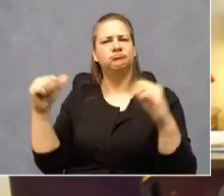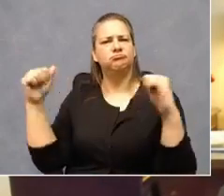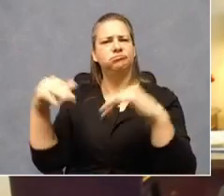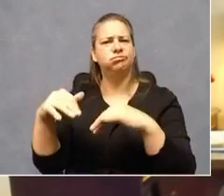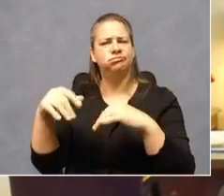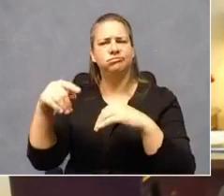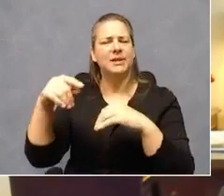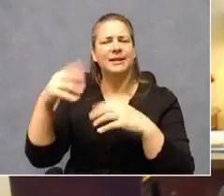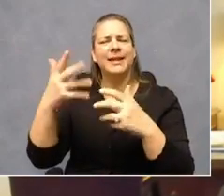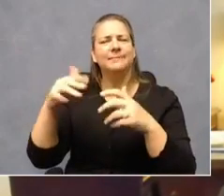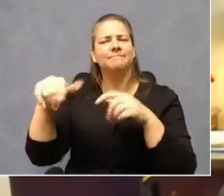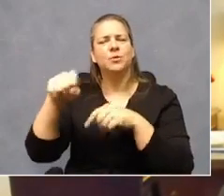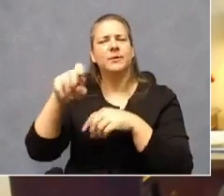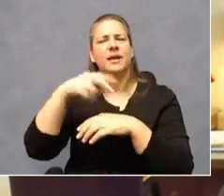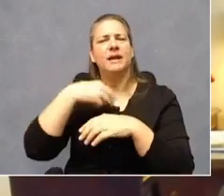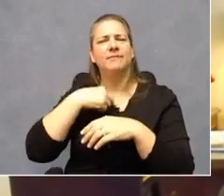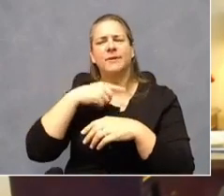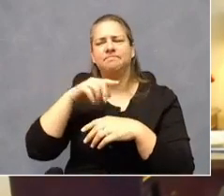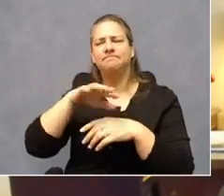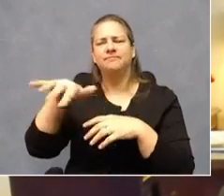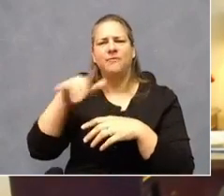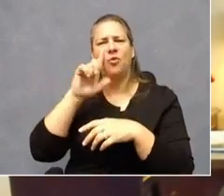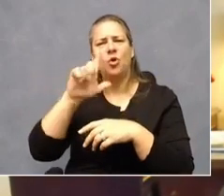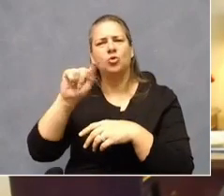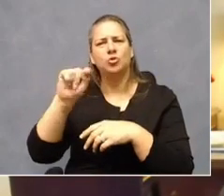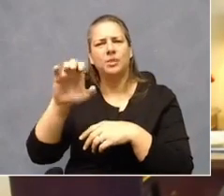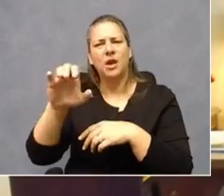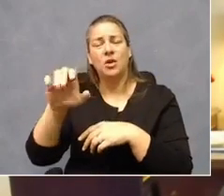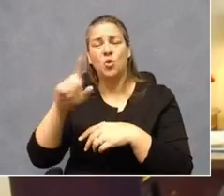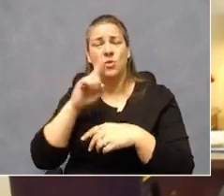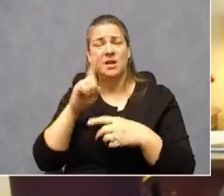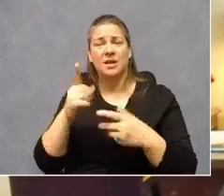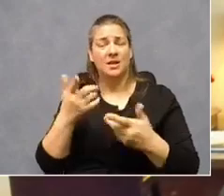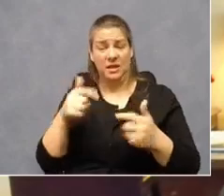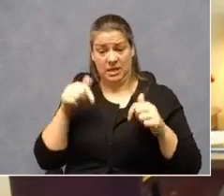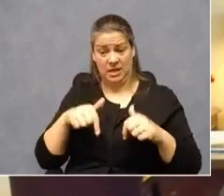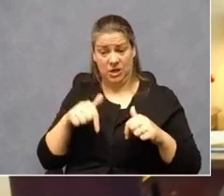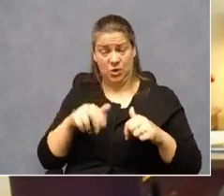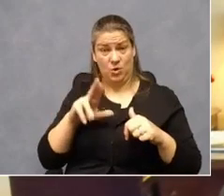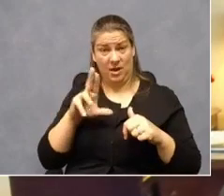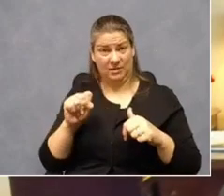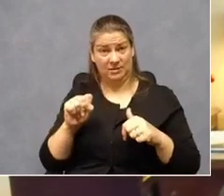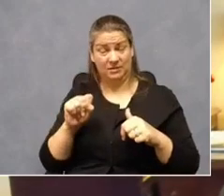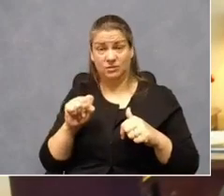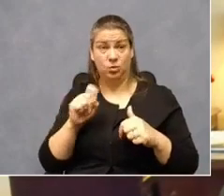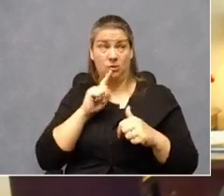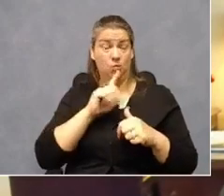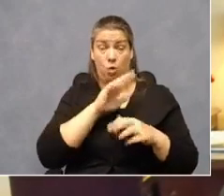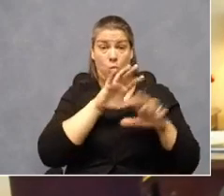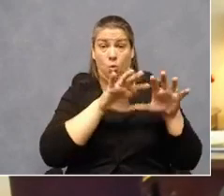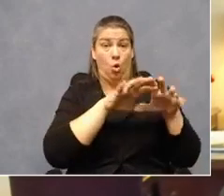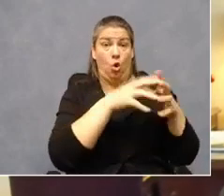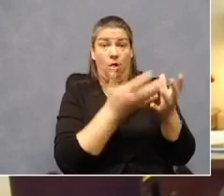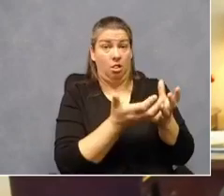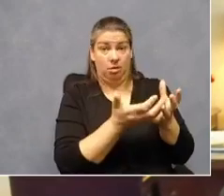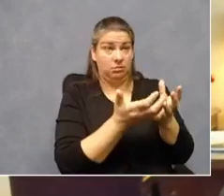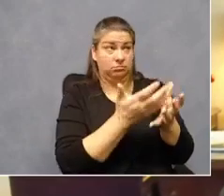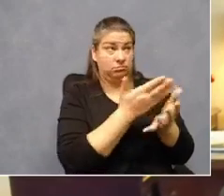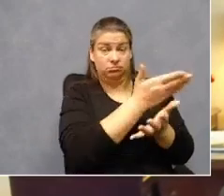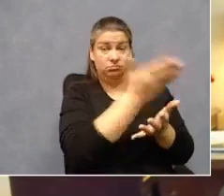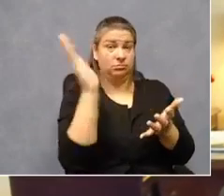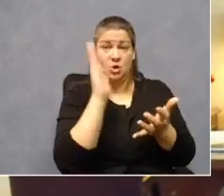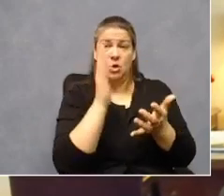that around the world and across the country have been those places that have been most affected by COVID,